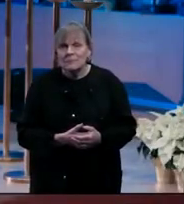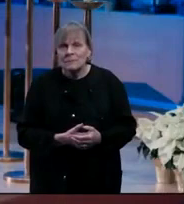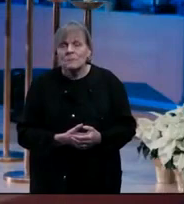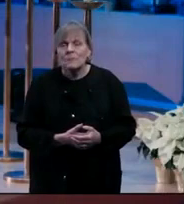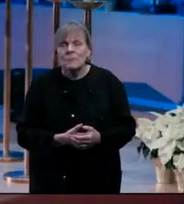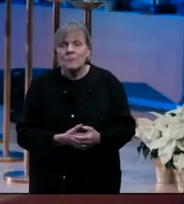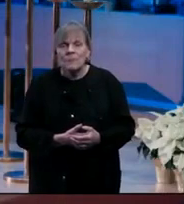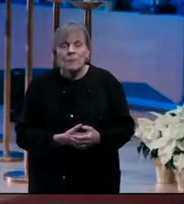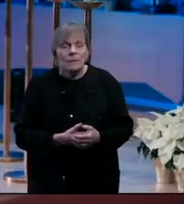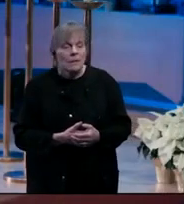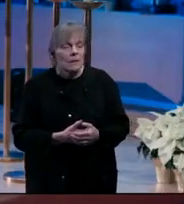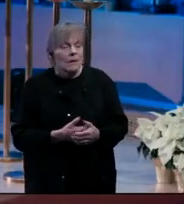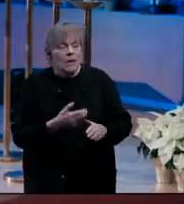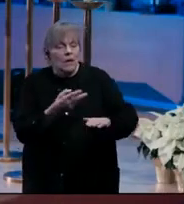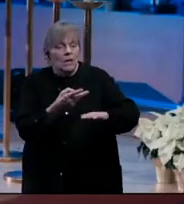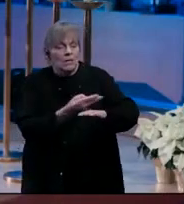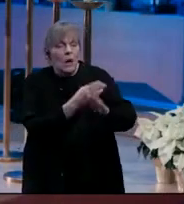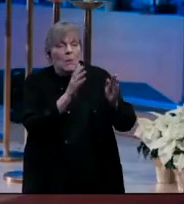Because they went in humility.